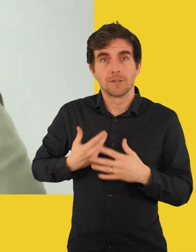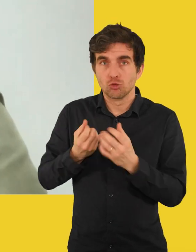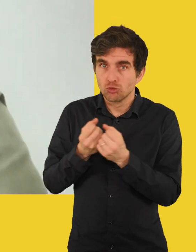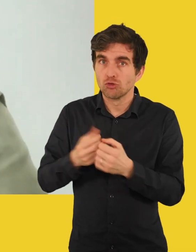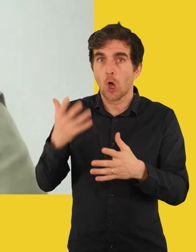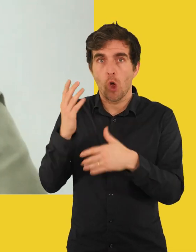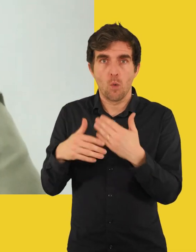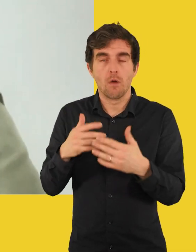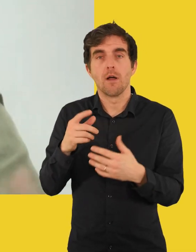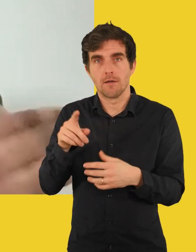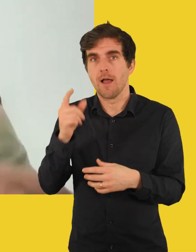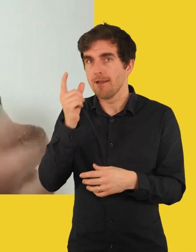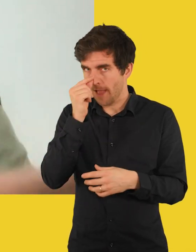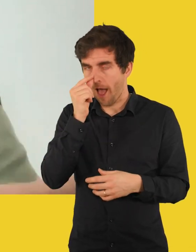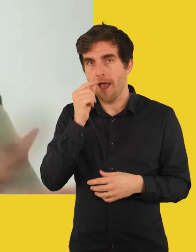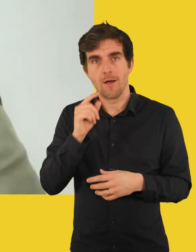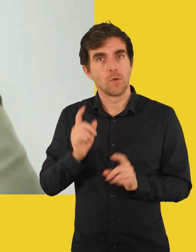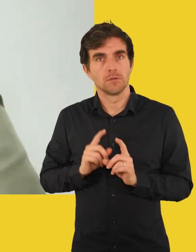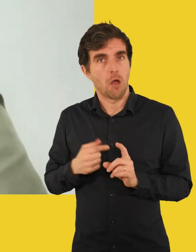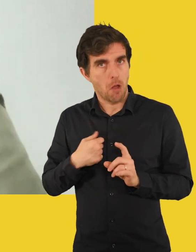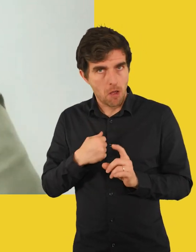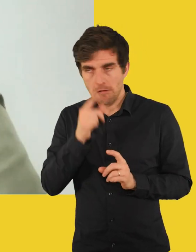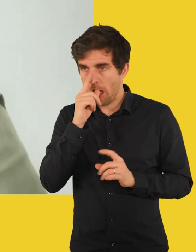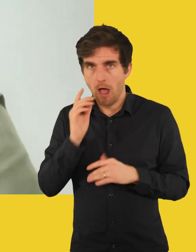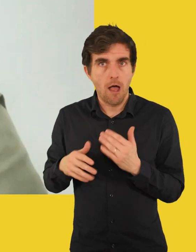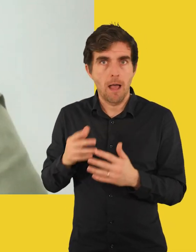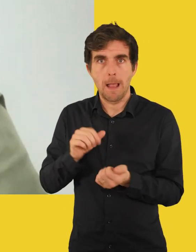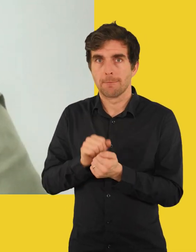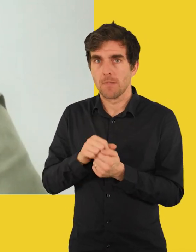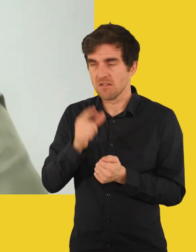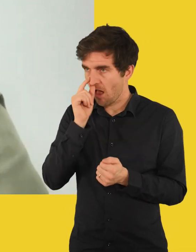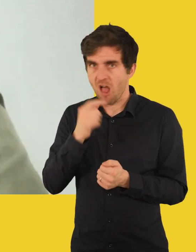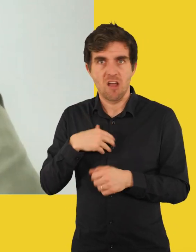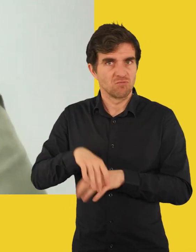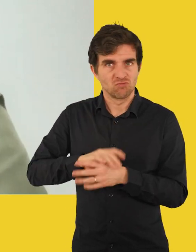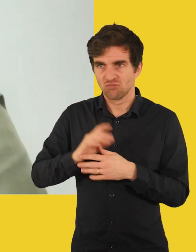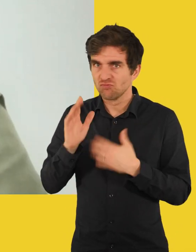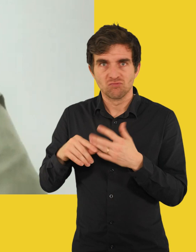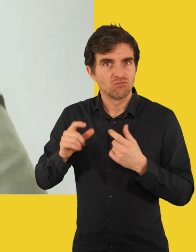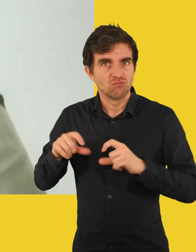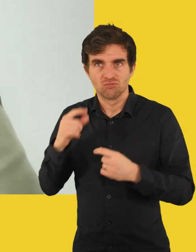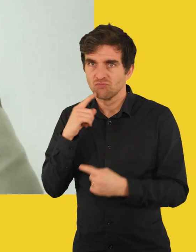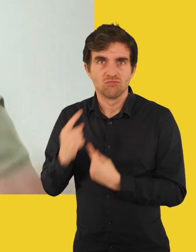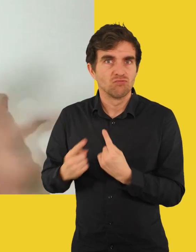growth, so that they can then keep working towards